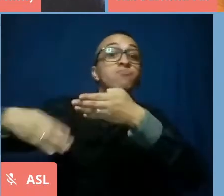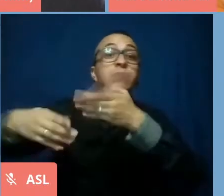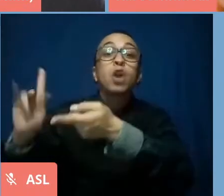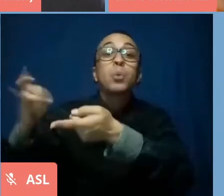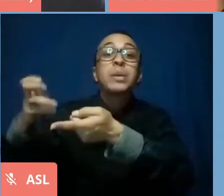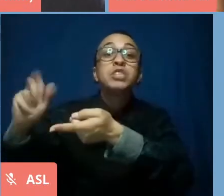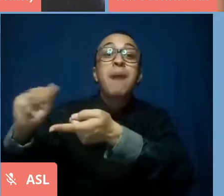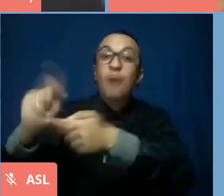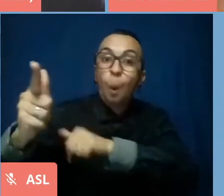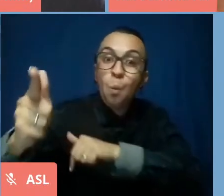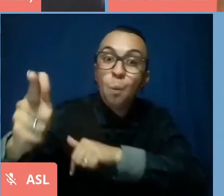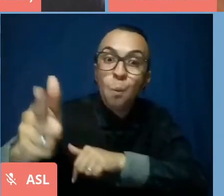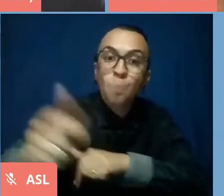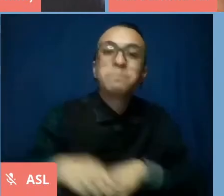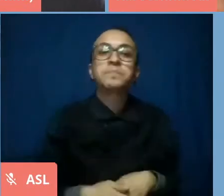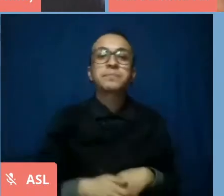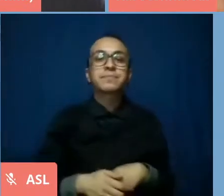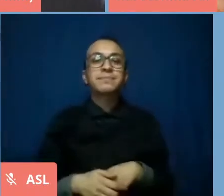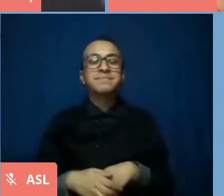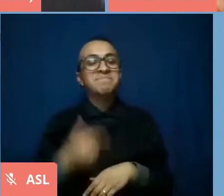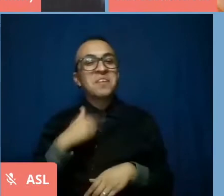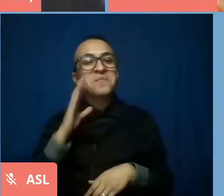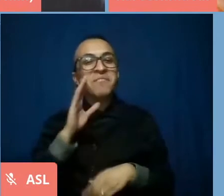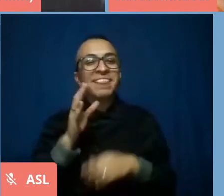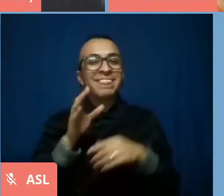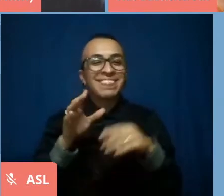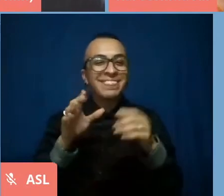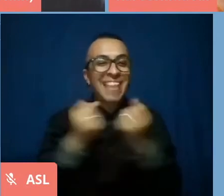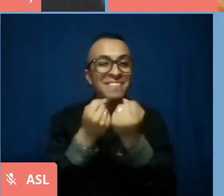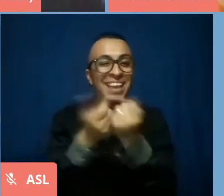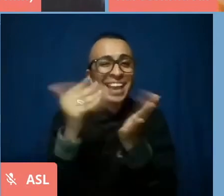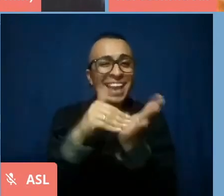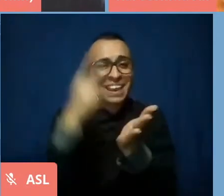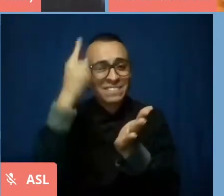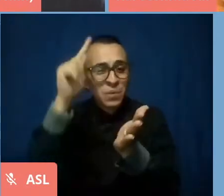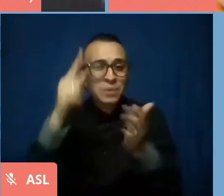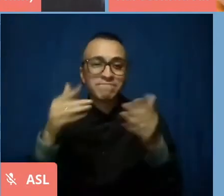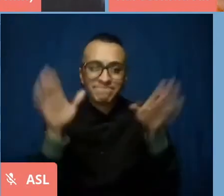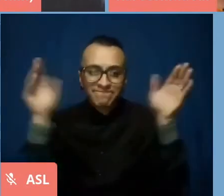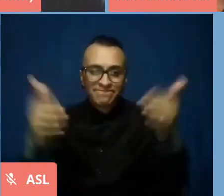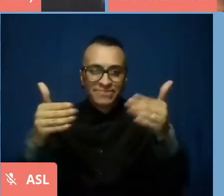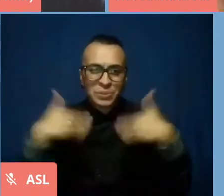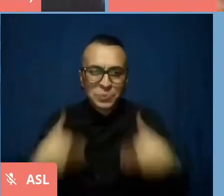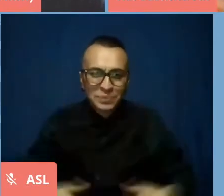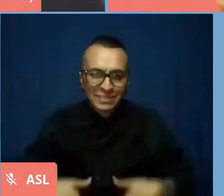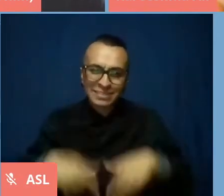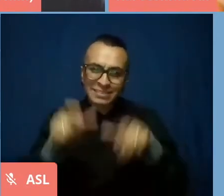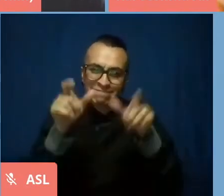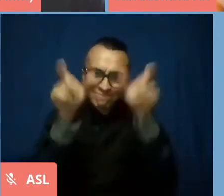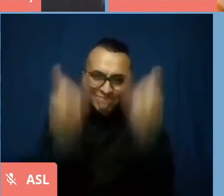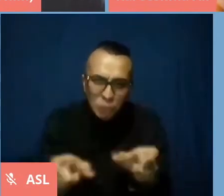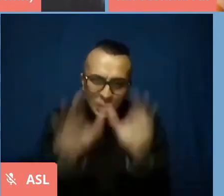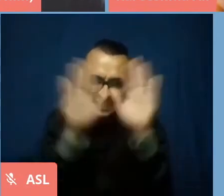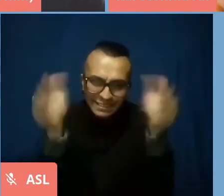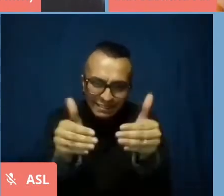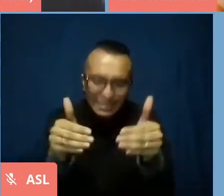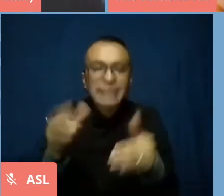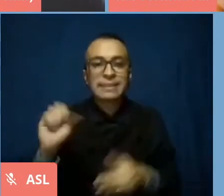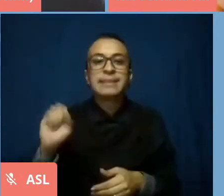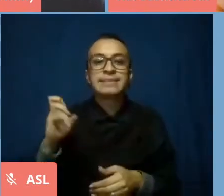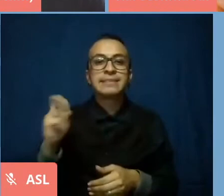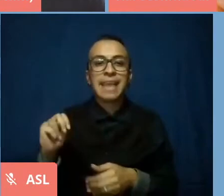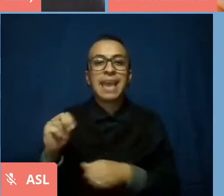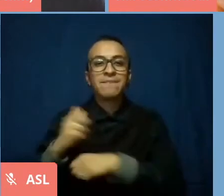round. I will just advocate again for being very human-centered, or person-centered, as the SCAN Foundation calls it, and just